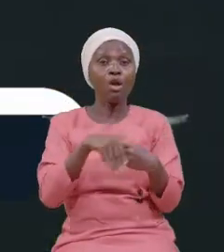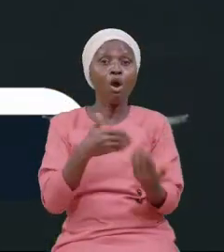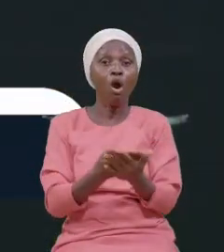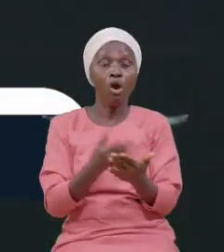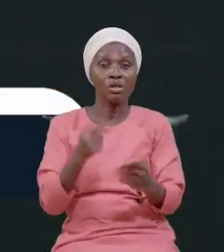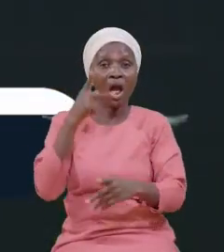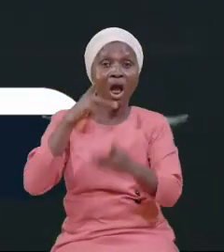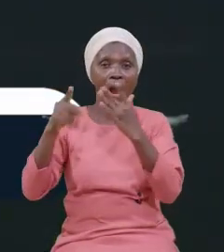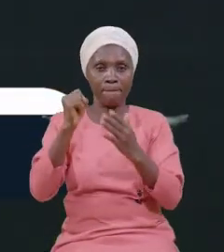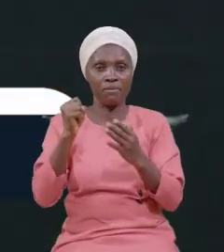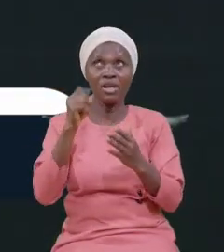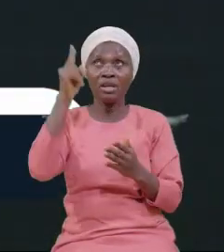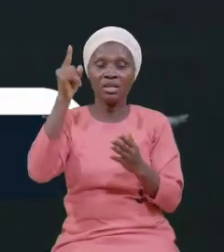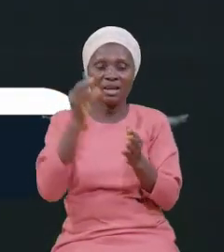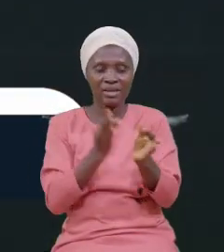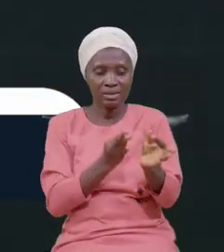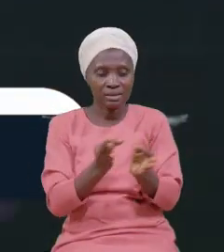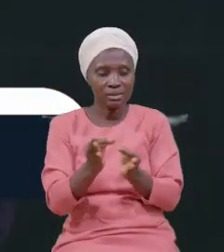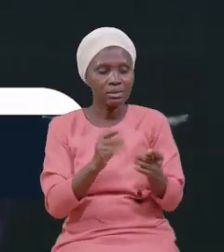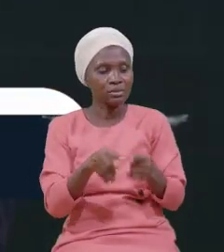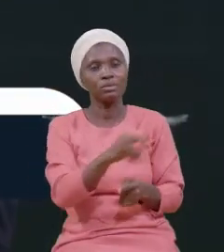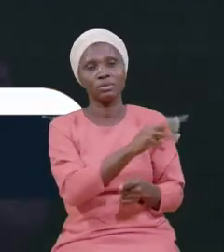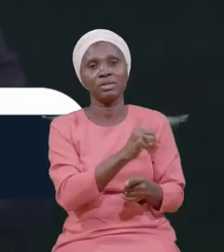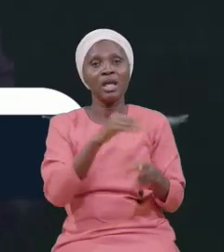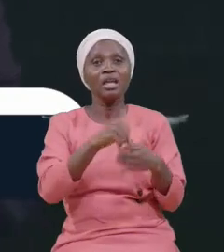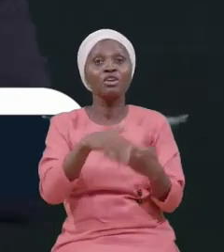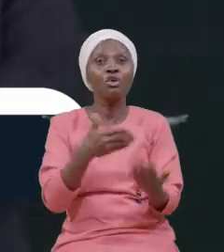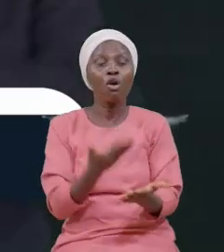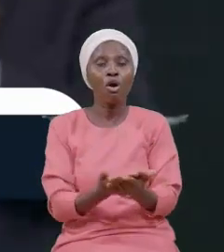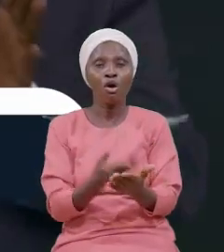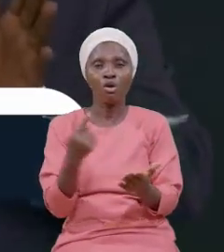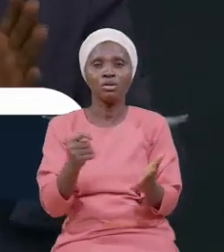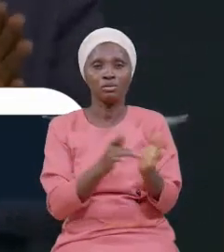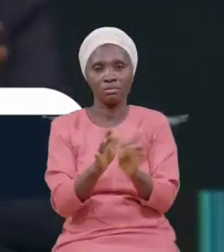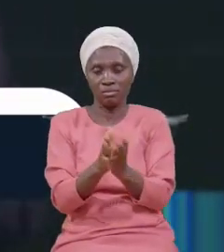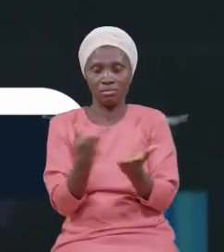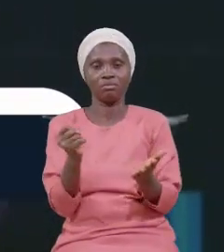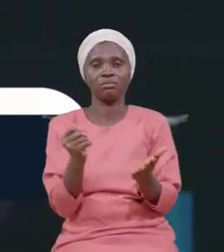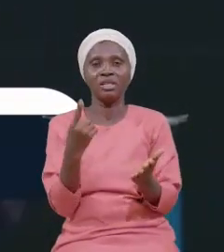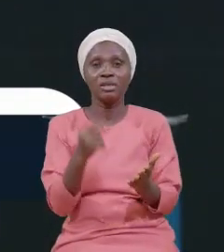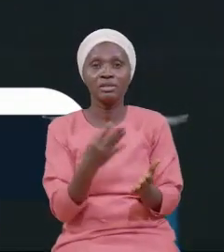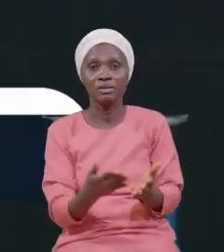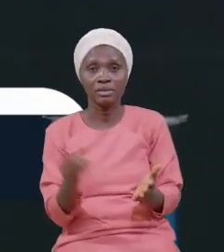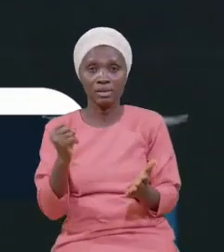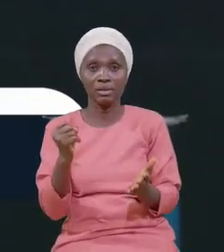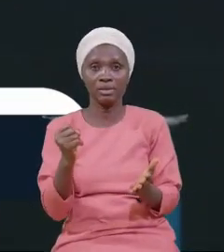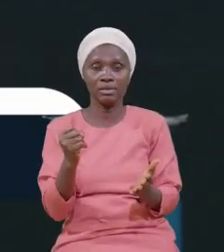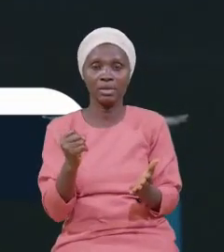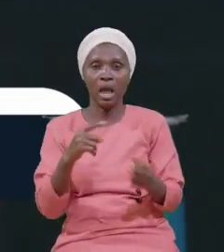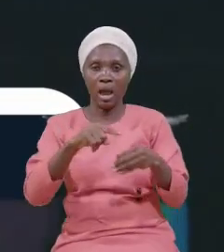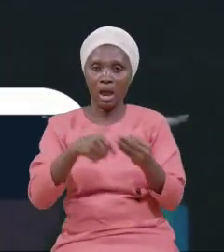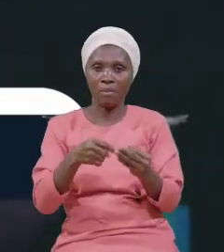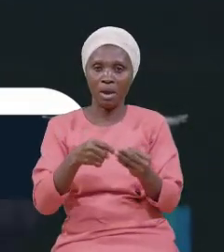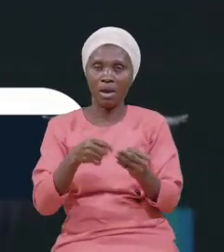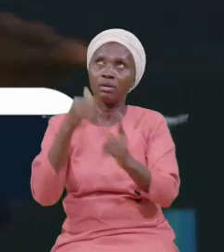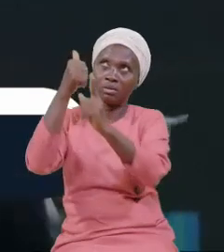expounded unto them in all the scriptures the things concerning